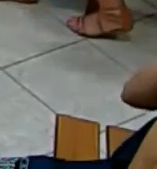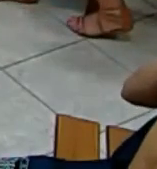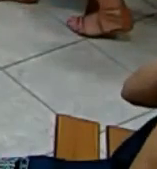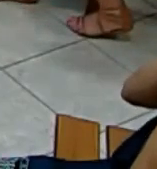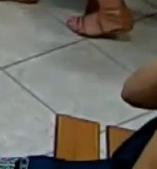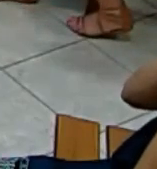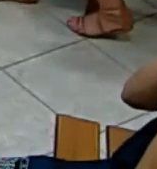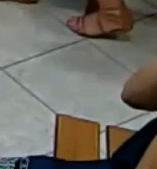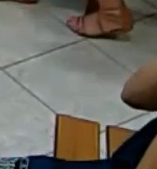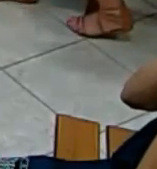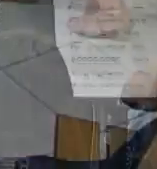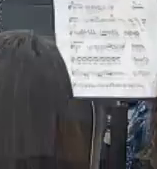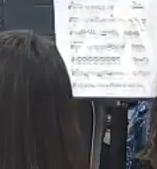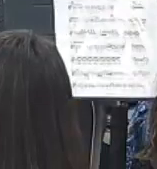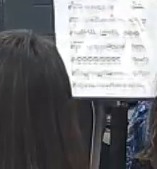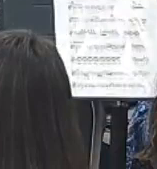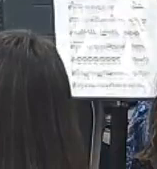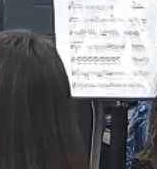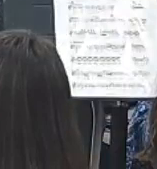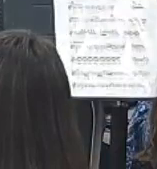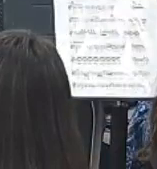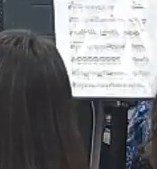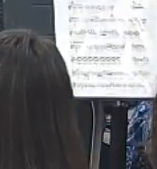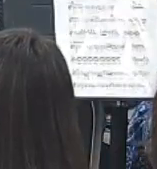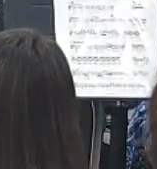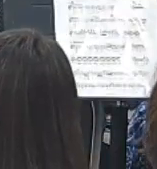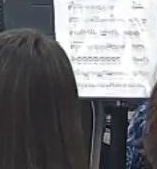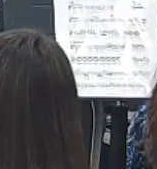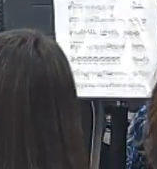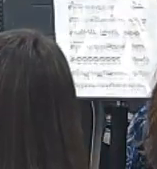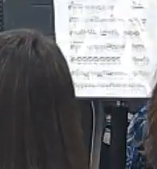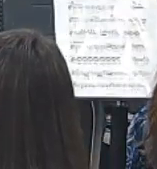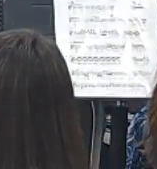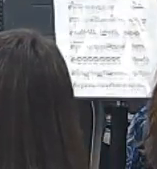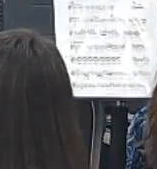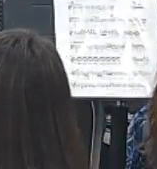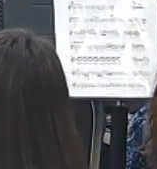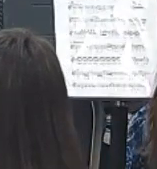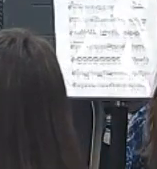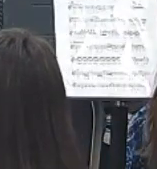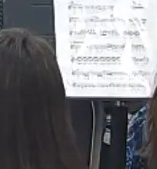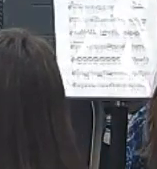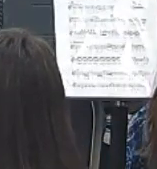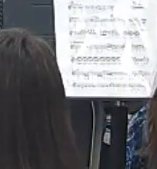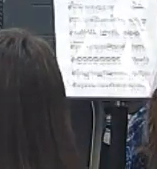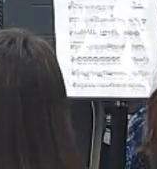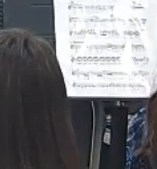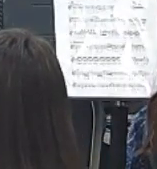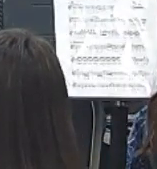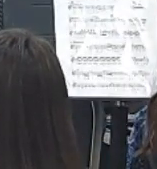Starting our day, receiving a blessing, Lord, from you.